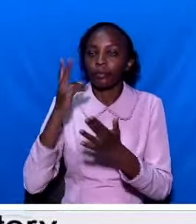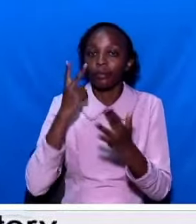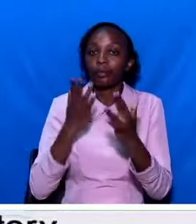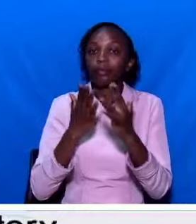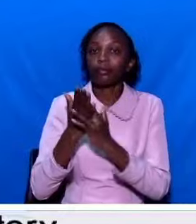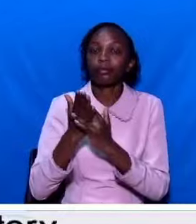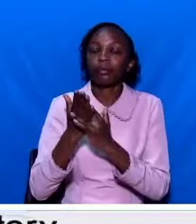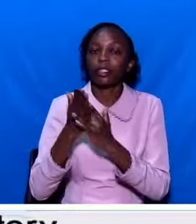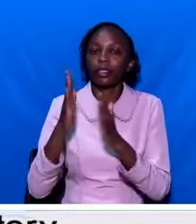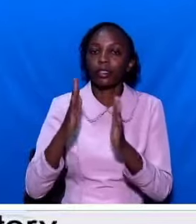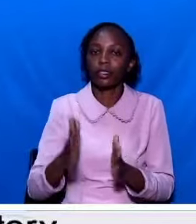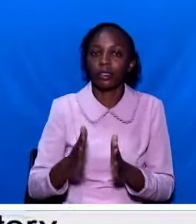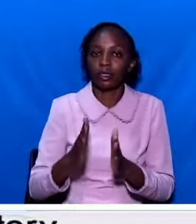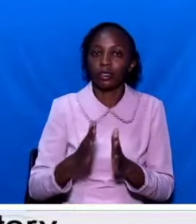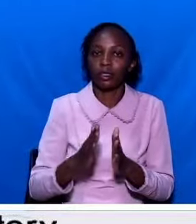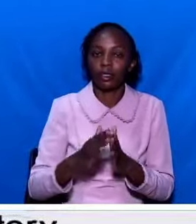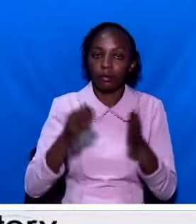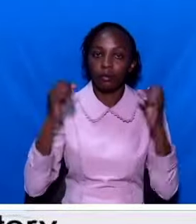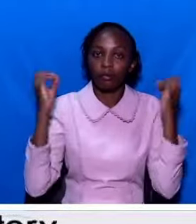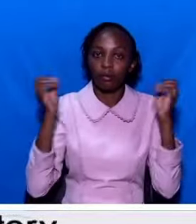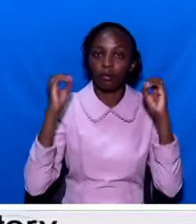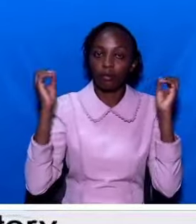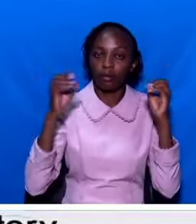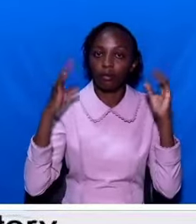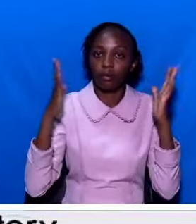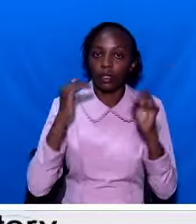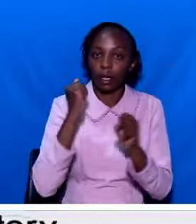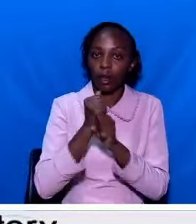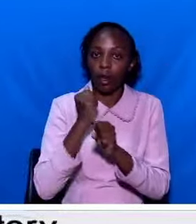Lord. Hallelujah. It is working